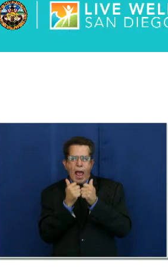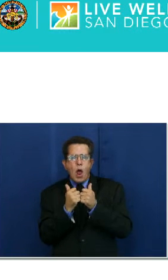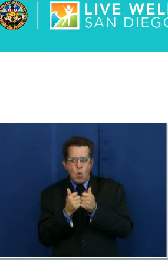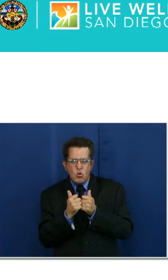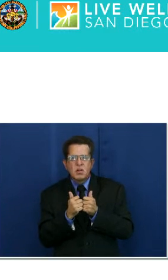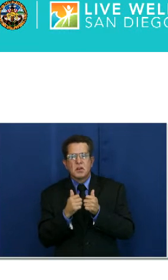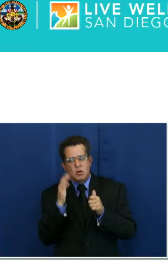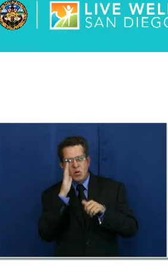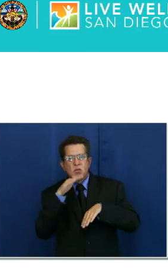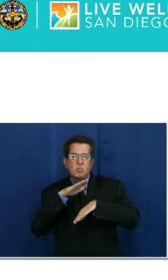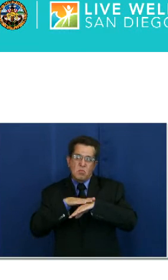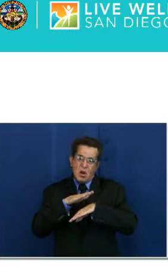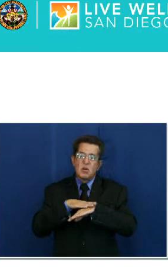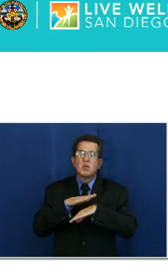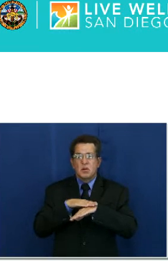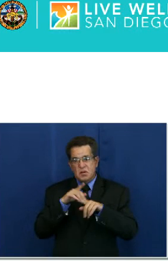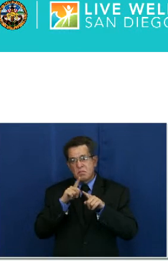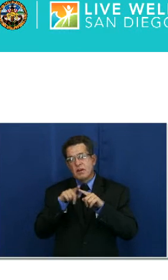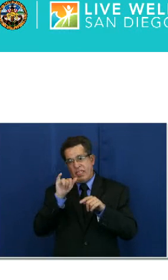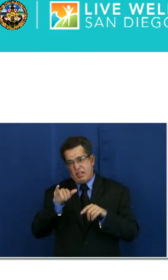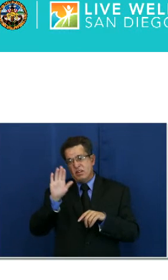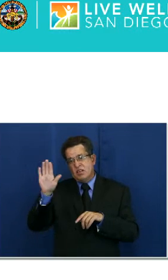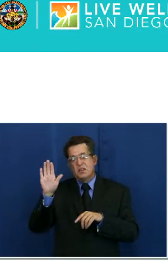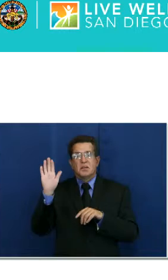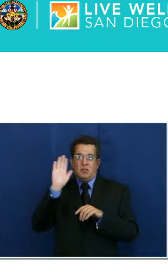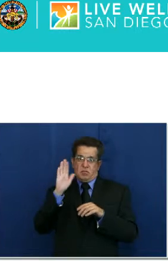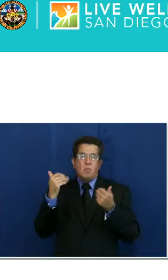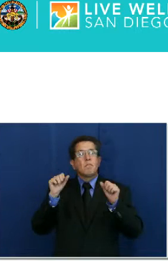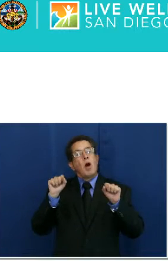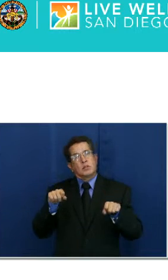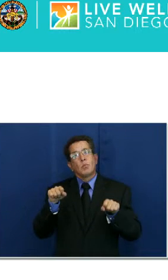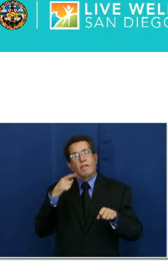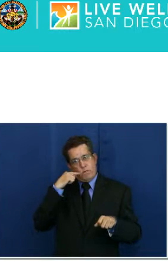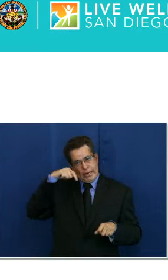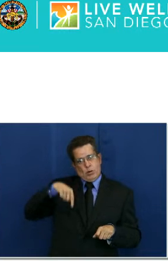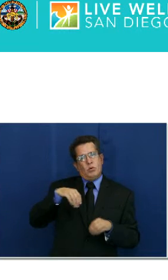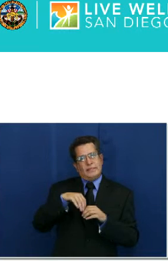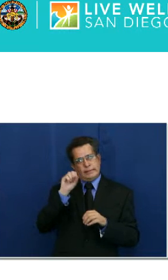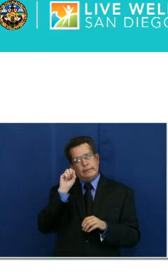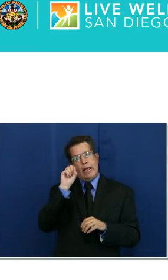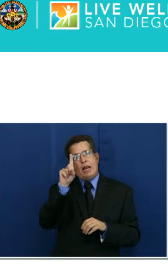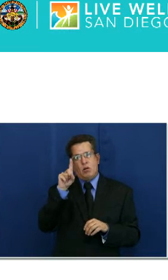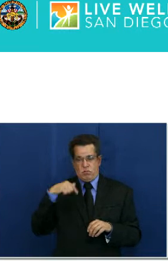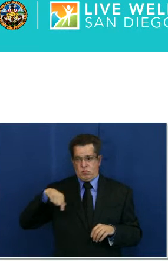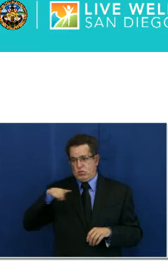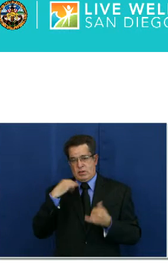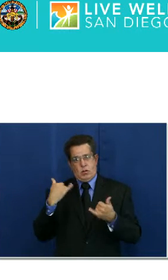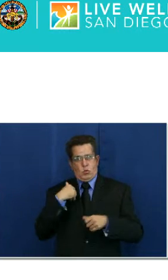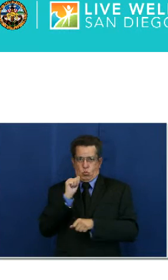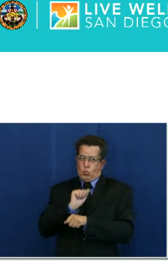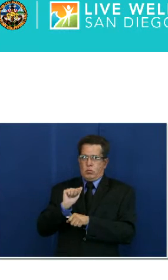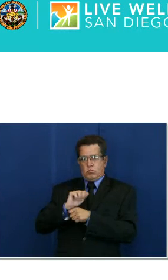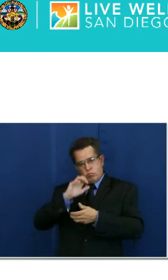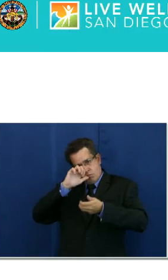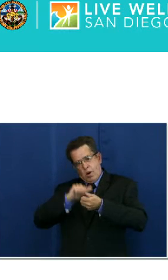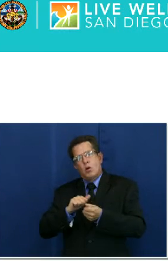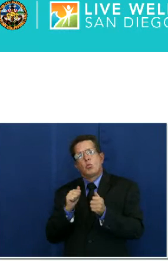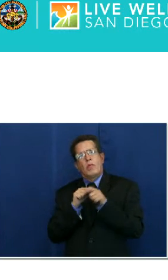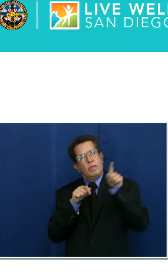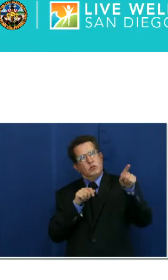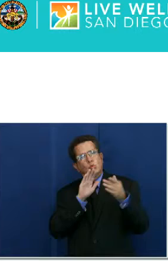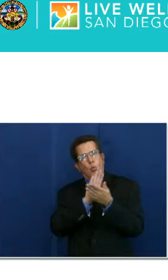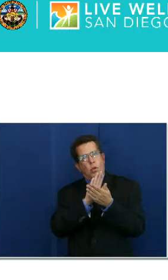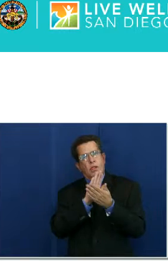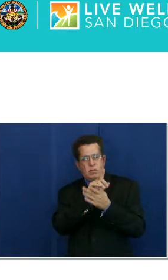is available and is practical, and this is a doable thing for us here in San Diego County, which is why we've worked so hard with the schools to set